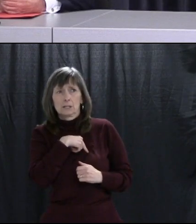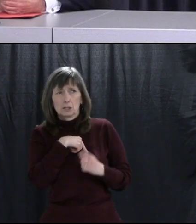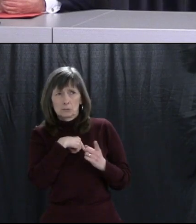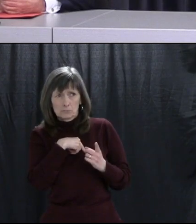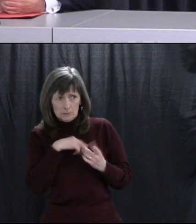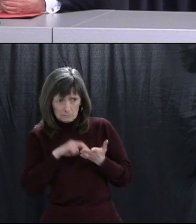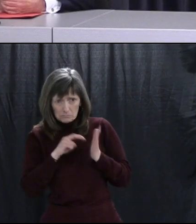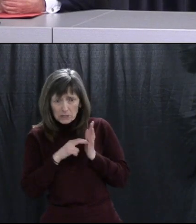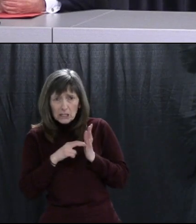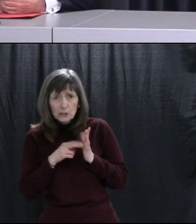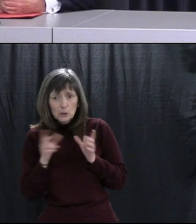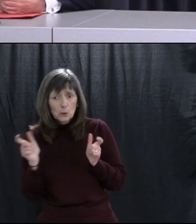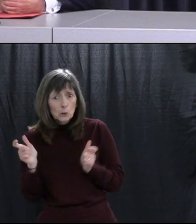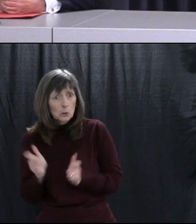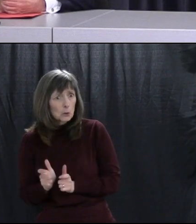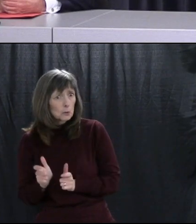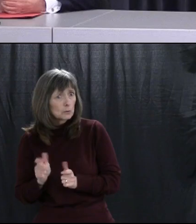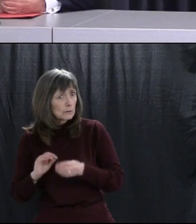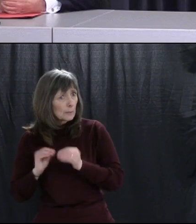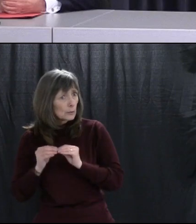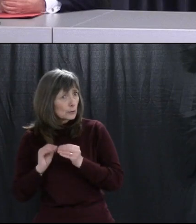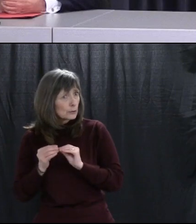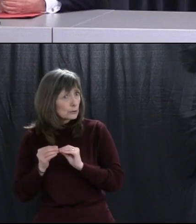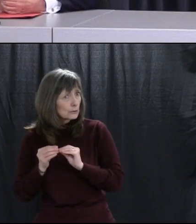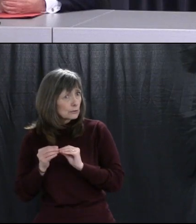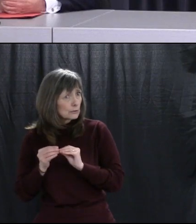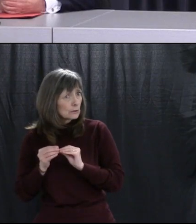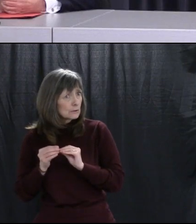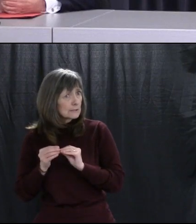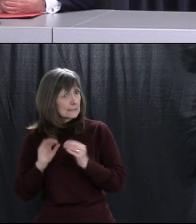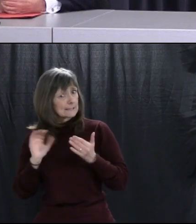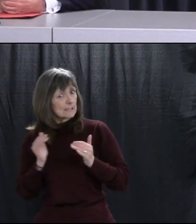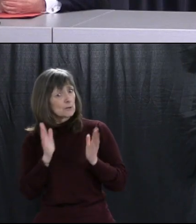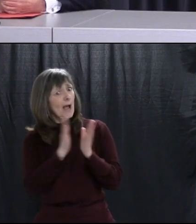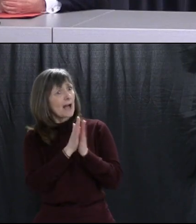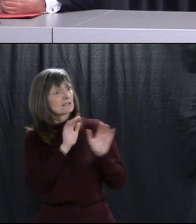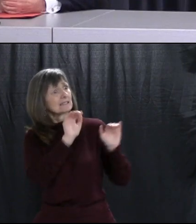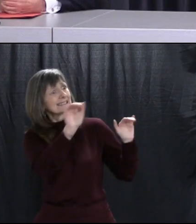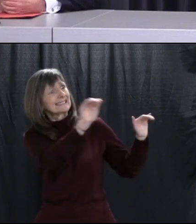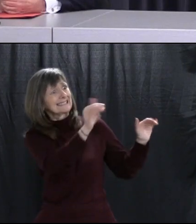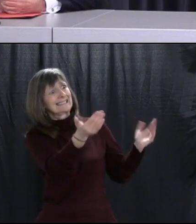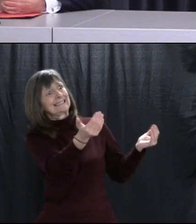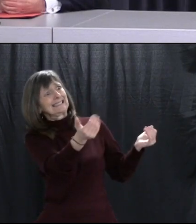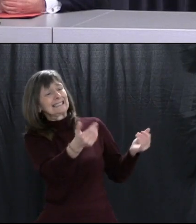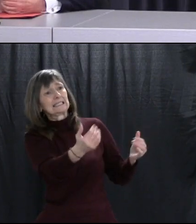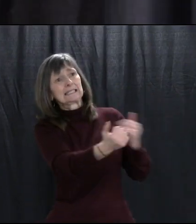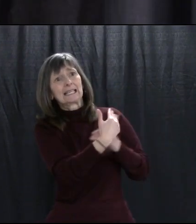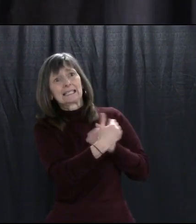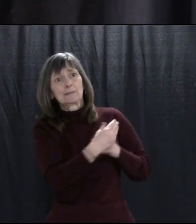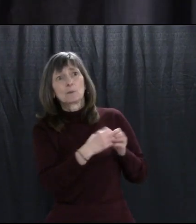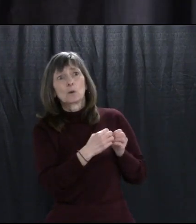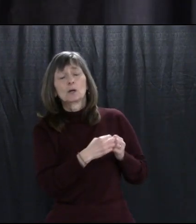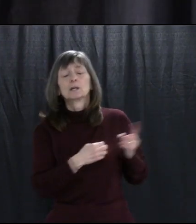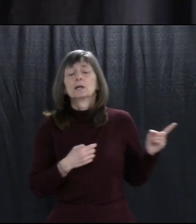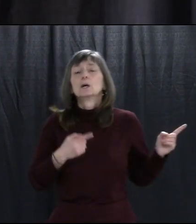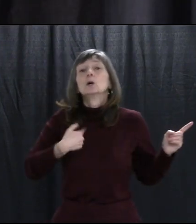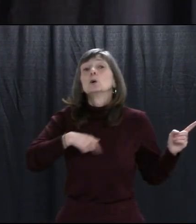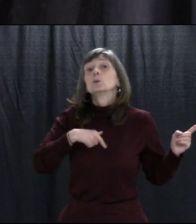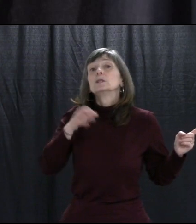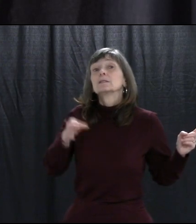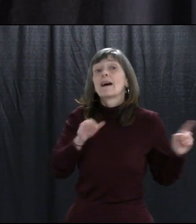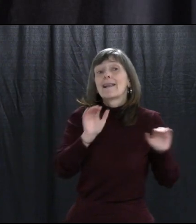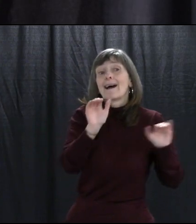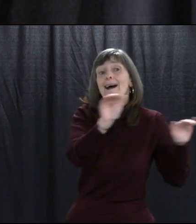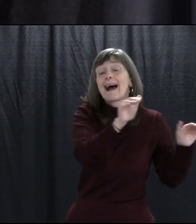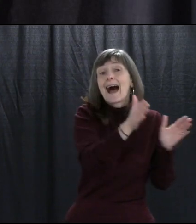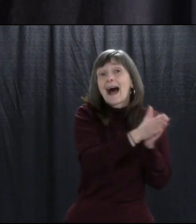enough swabs within the regional health authorities to be able to deal with all the testing that's needed? We decided to do this because on average